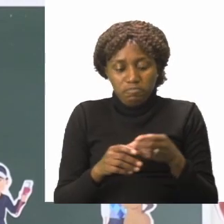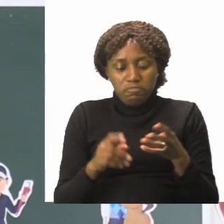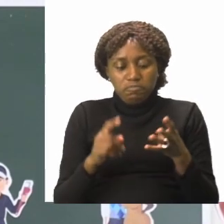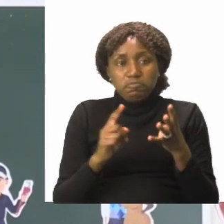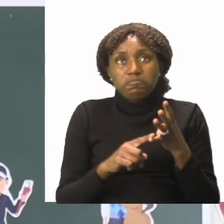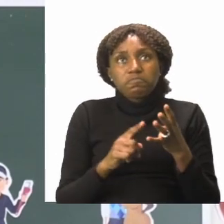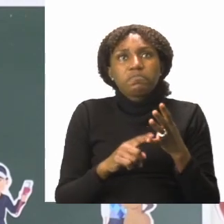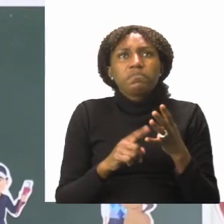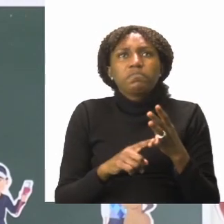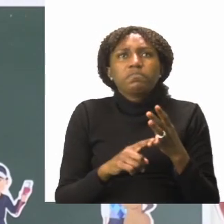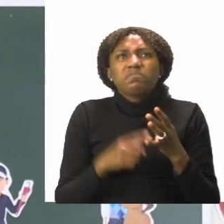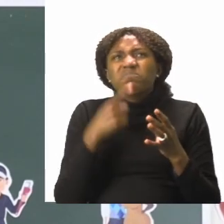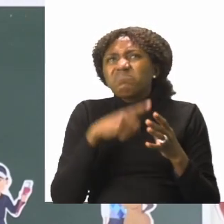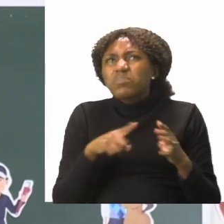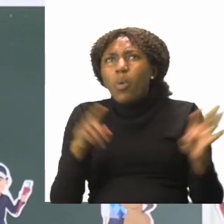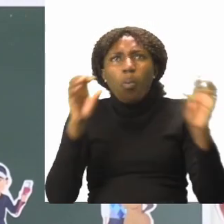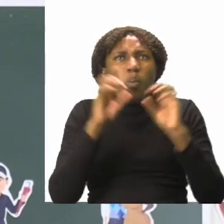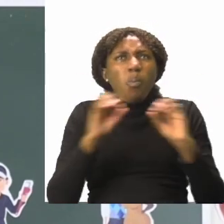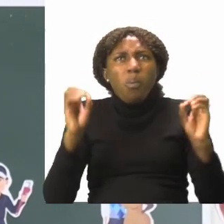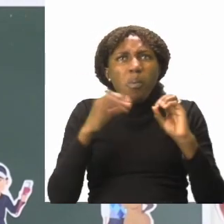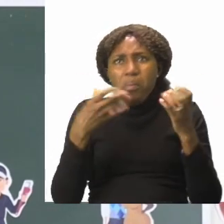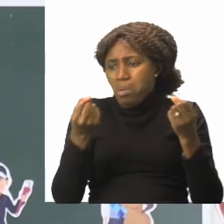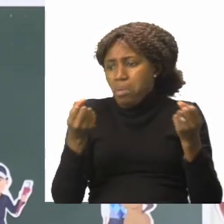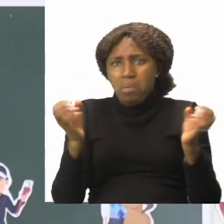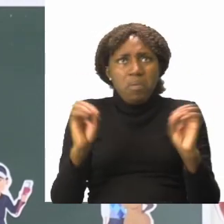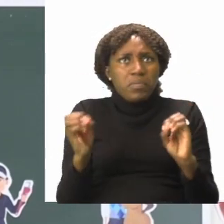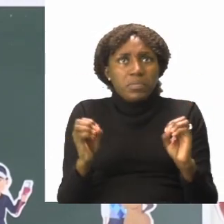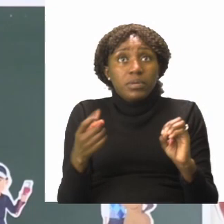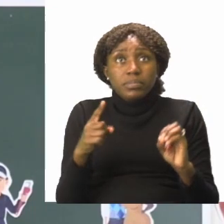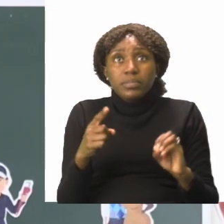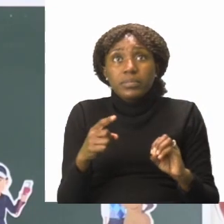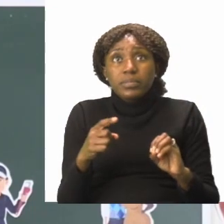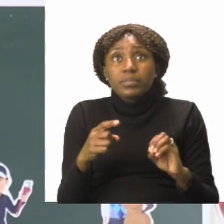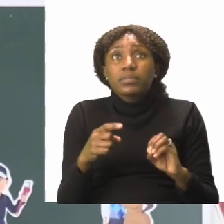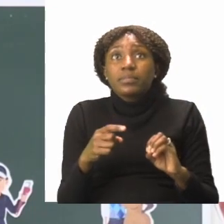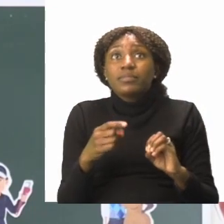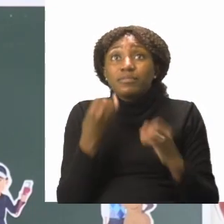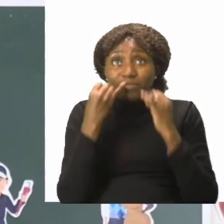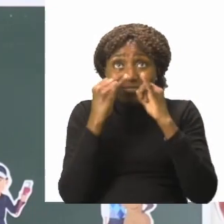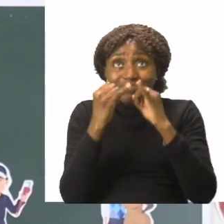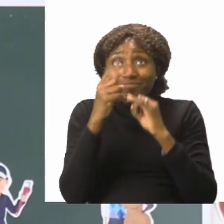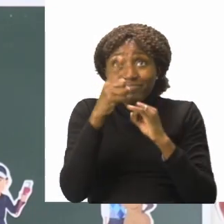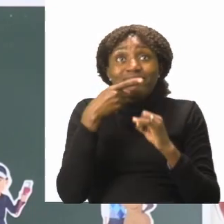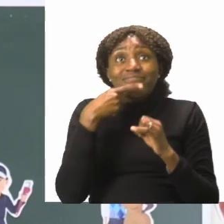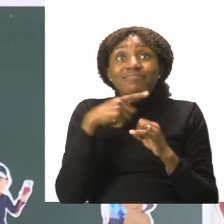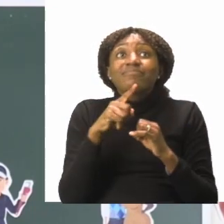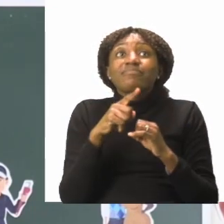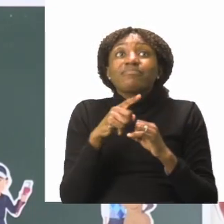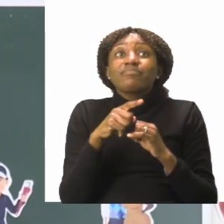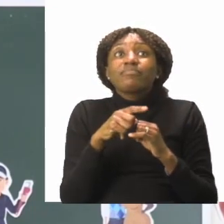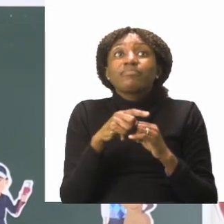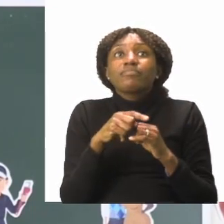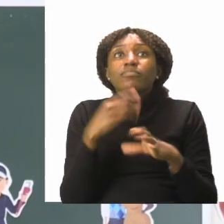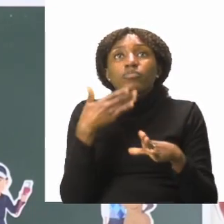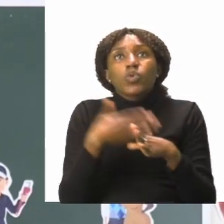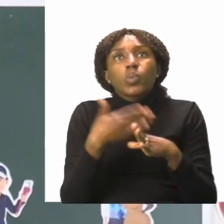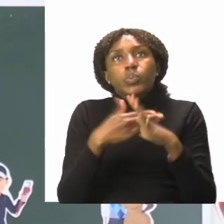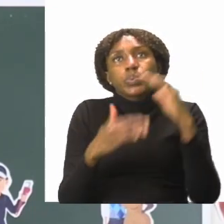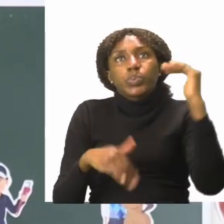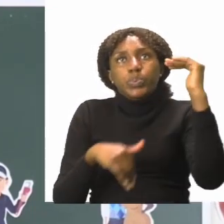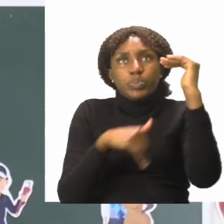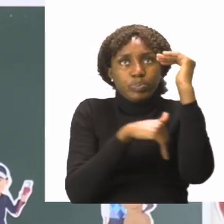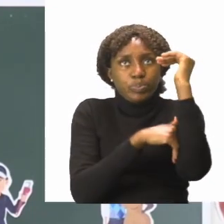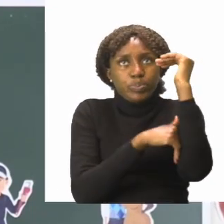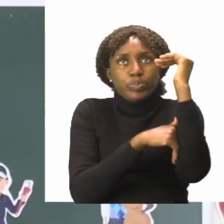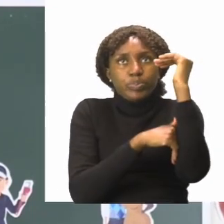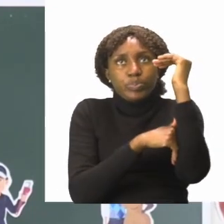here. Now he doesn't have anything in his hands, but today I'll tell you that this person works in an office.